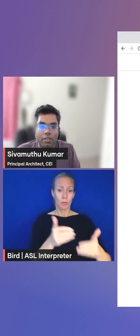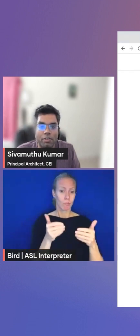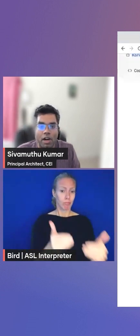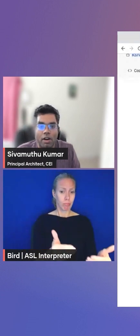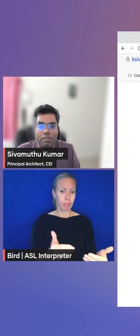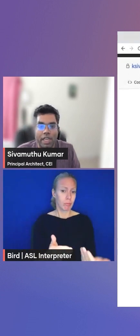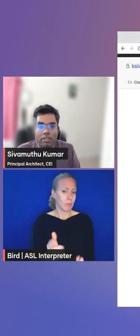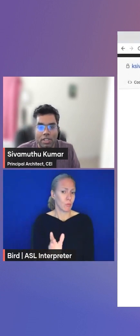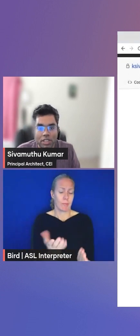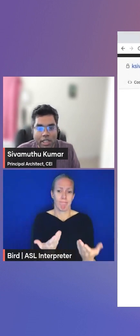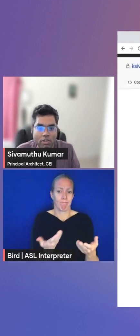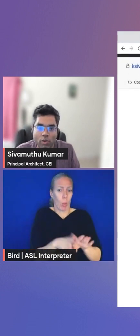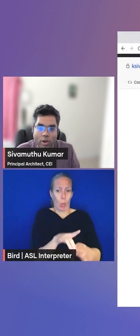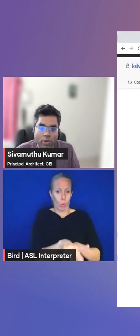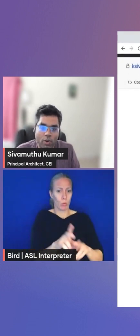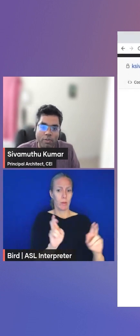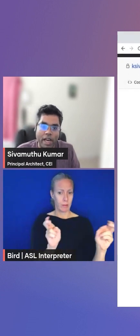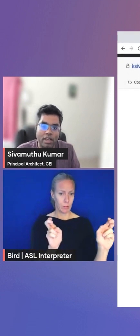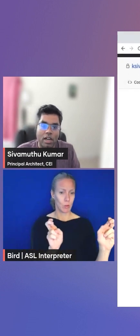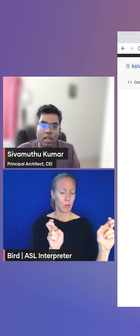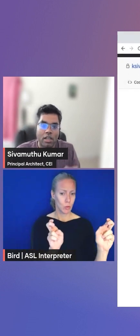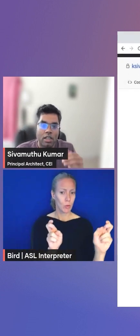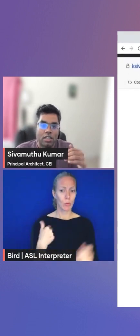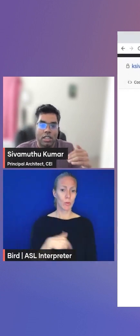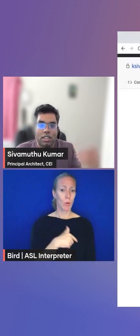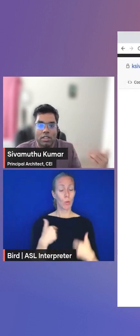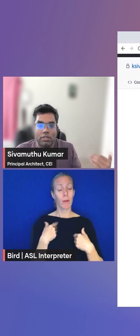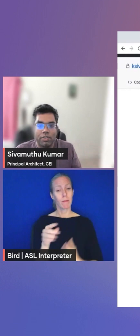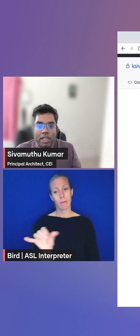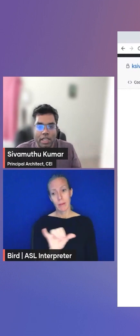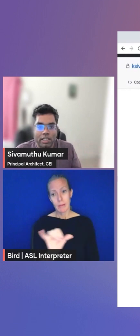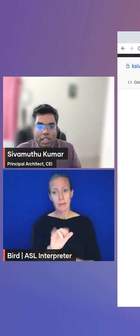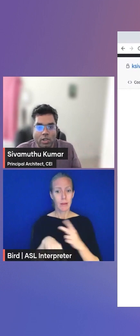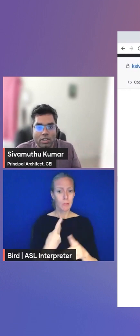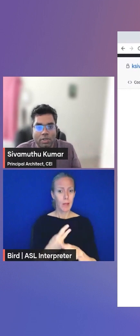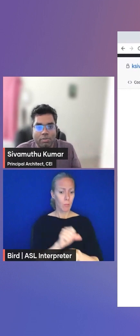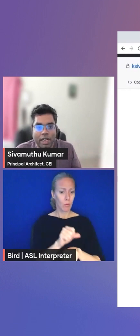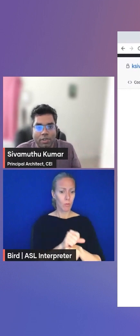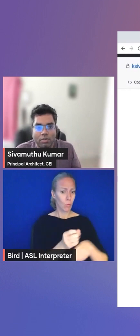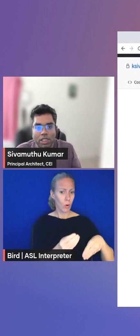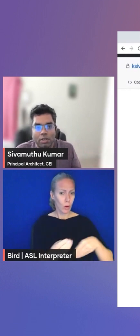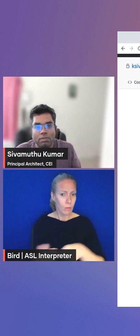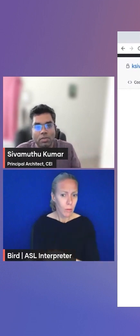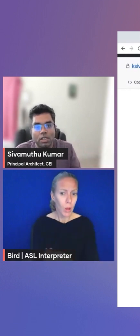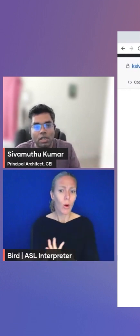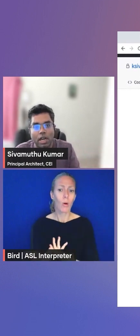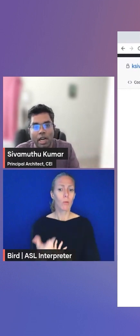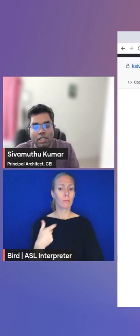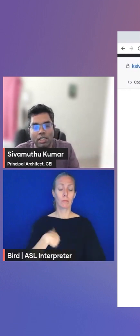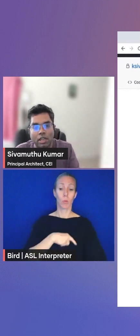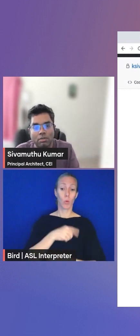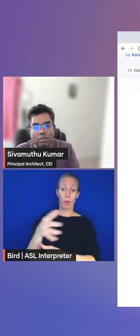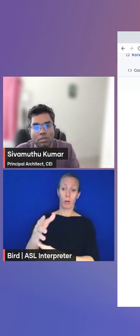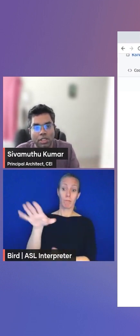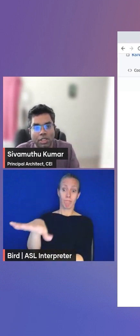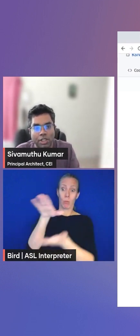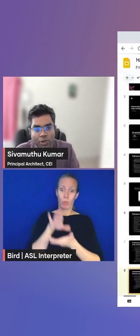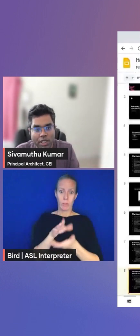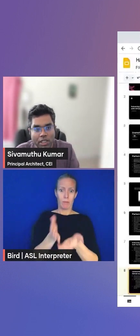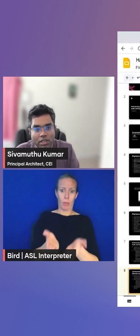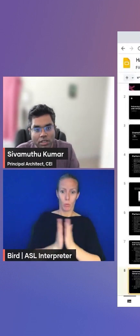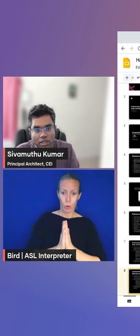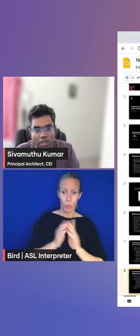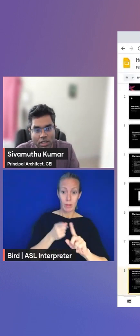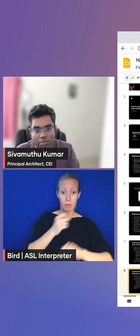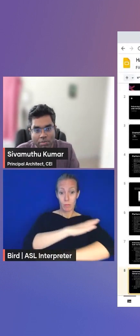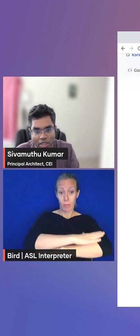how like we have designed our workflow where we are getting the request from platform team and